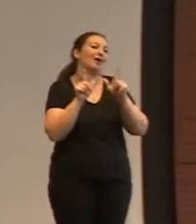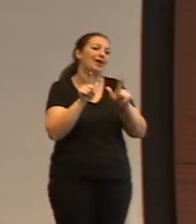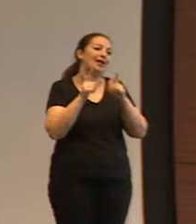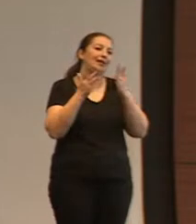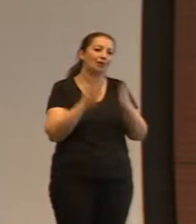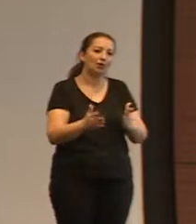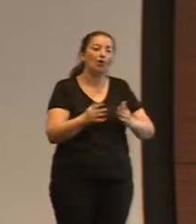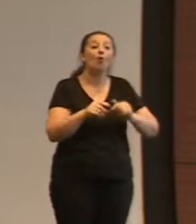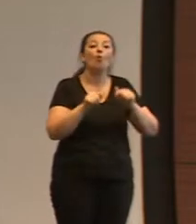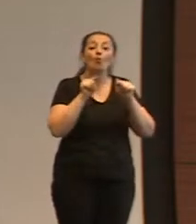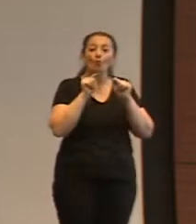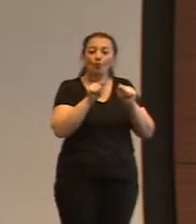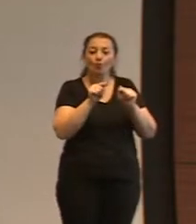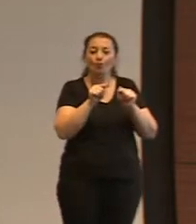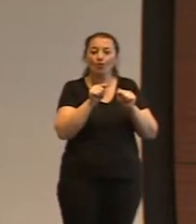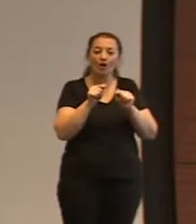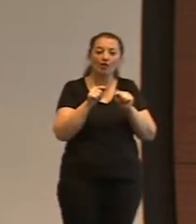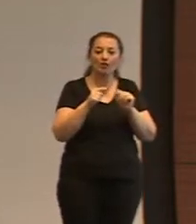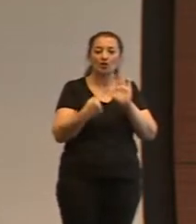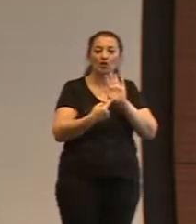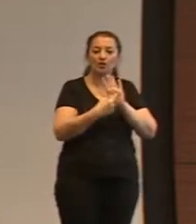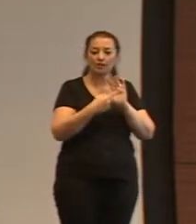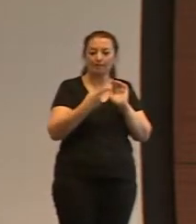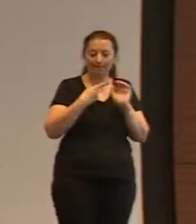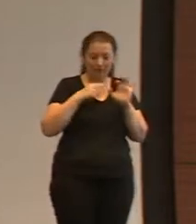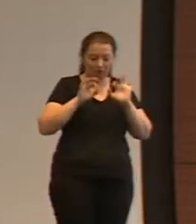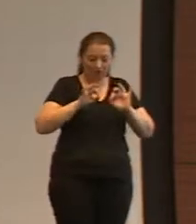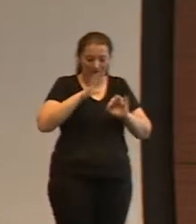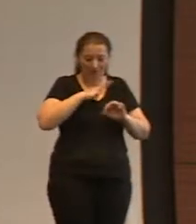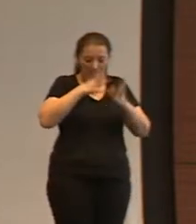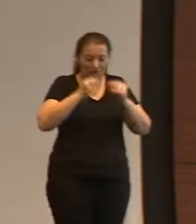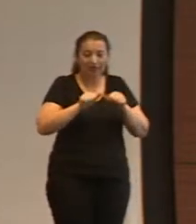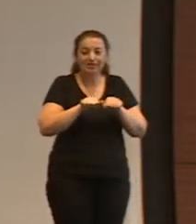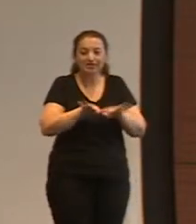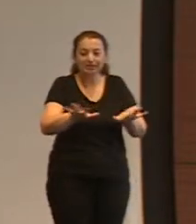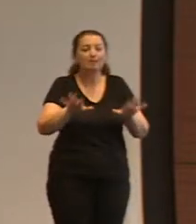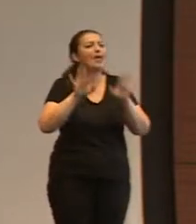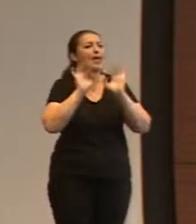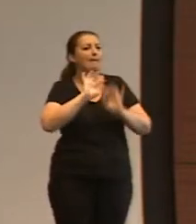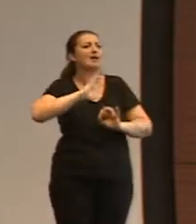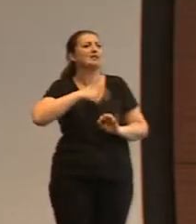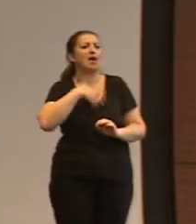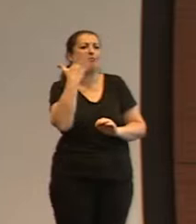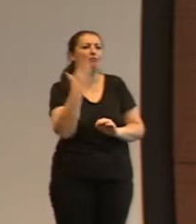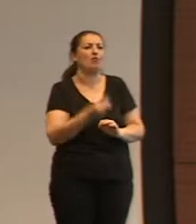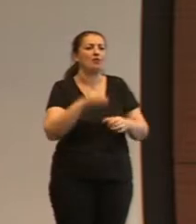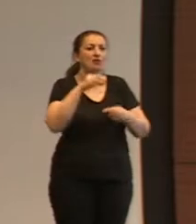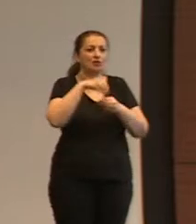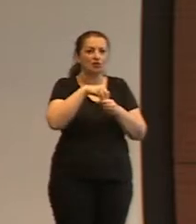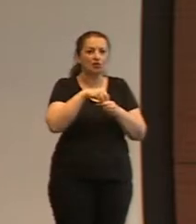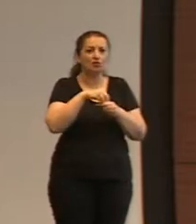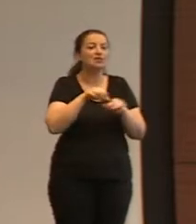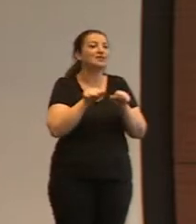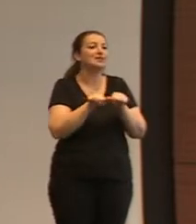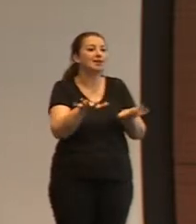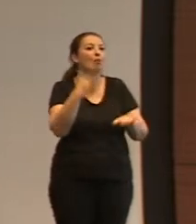this analogy and that would require a transformation also in academia